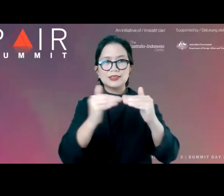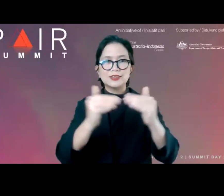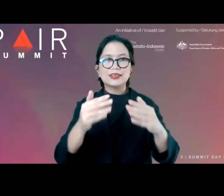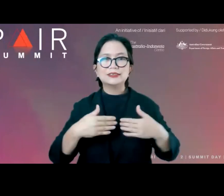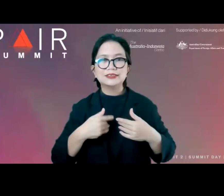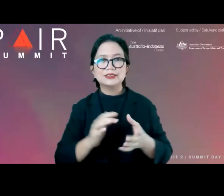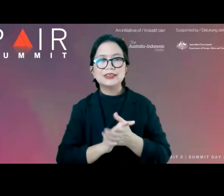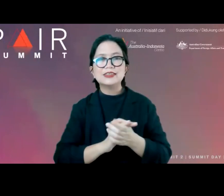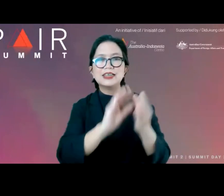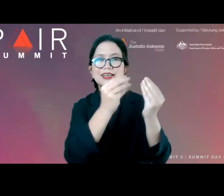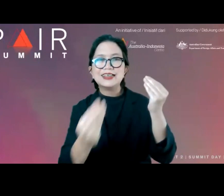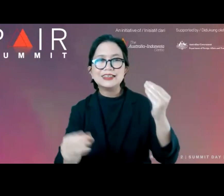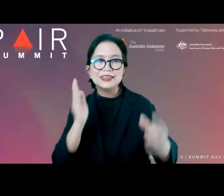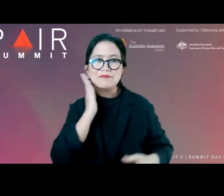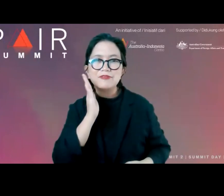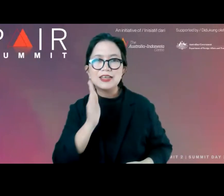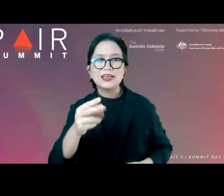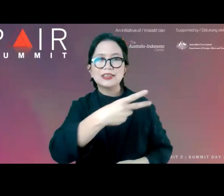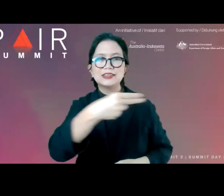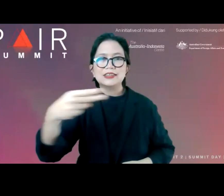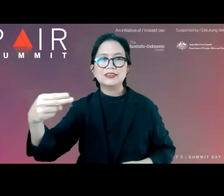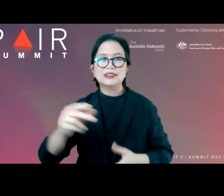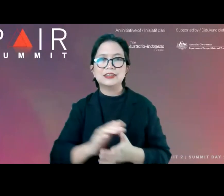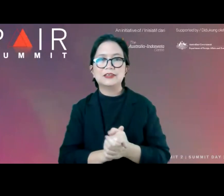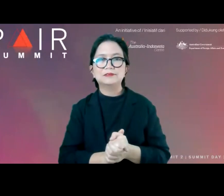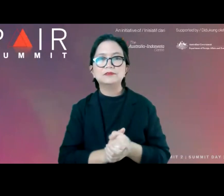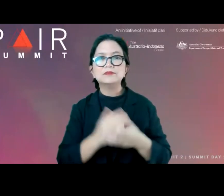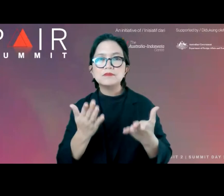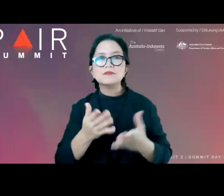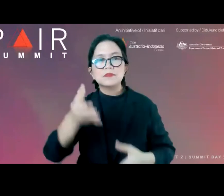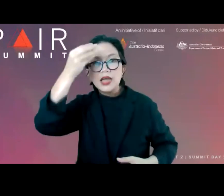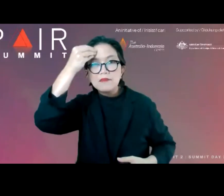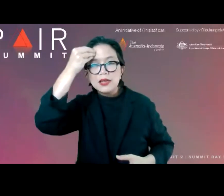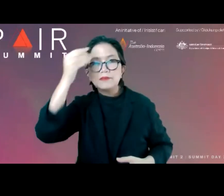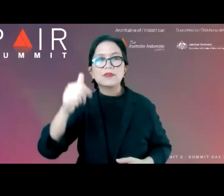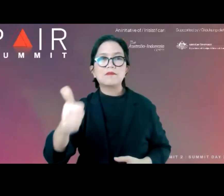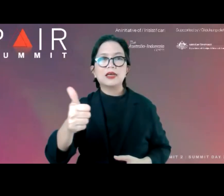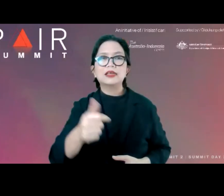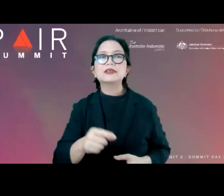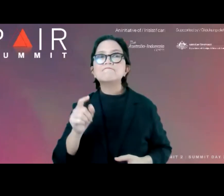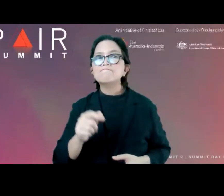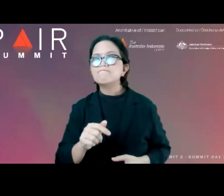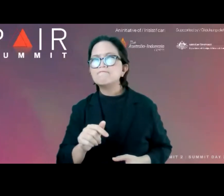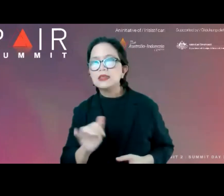are extremely literate with these new technologies, more than the older generation, and I